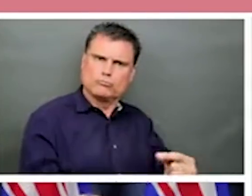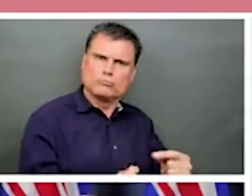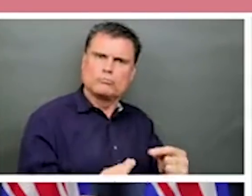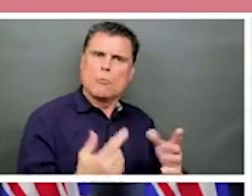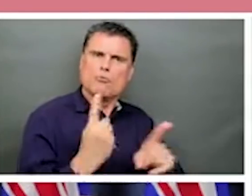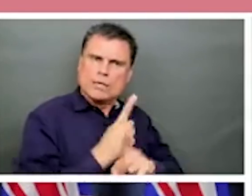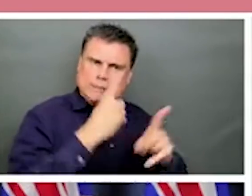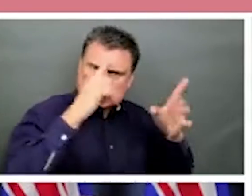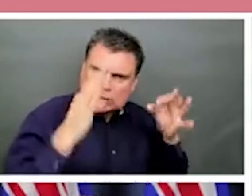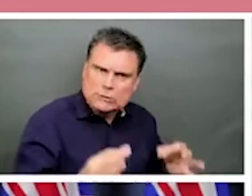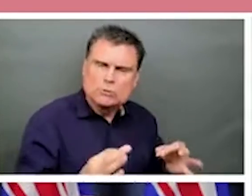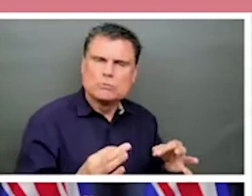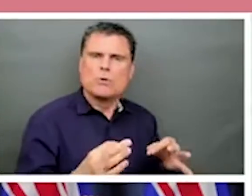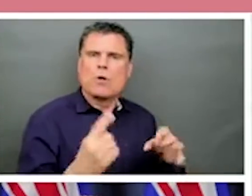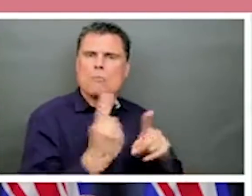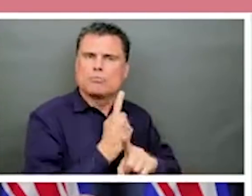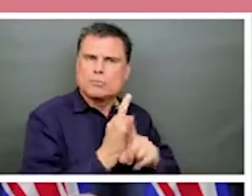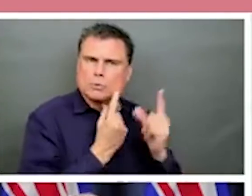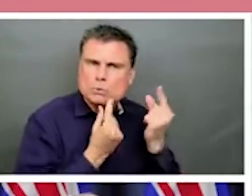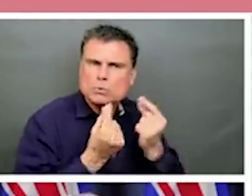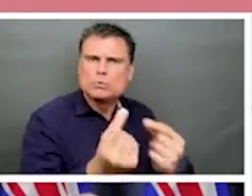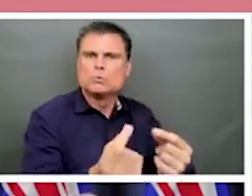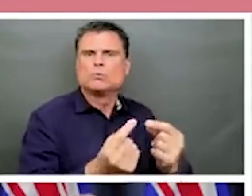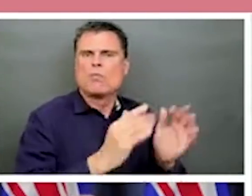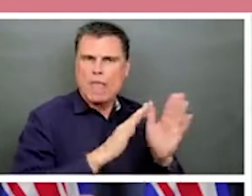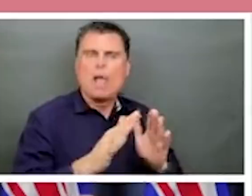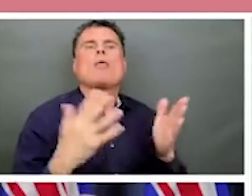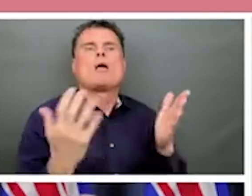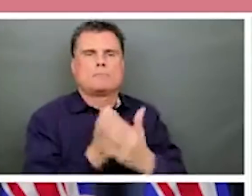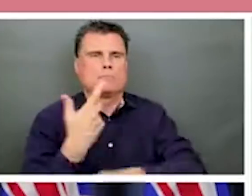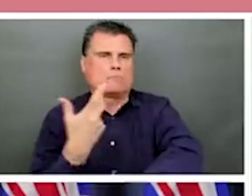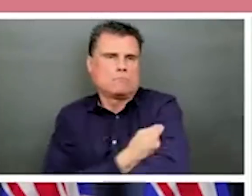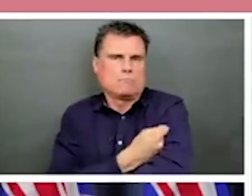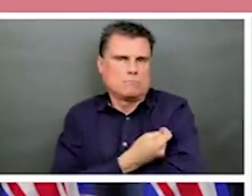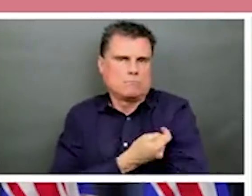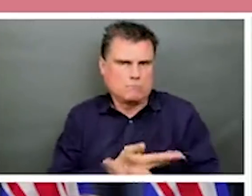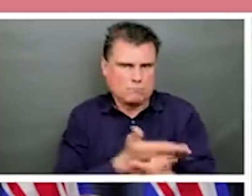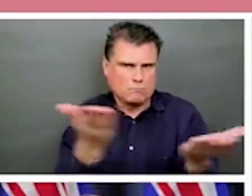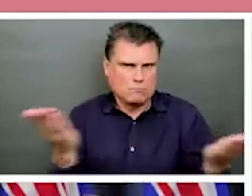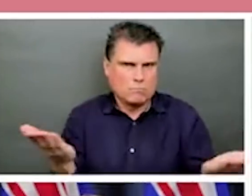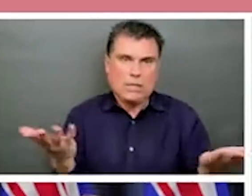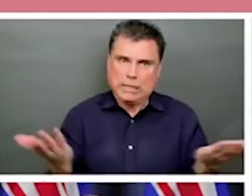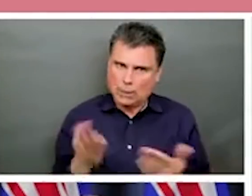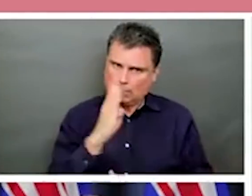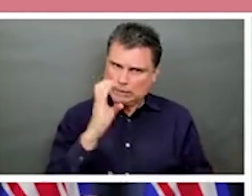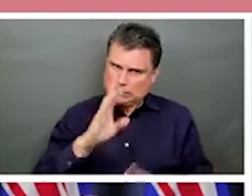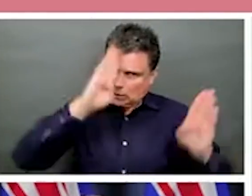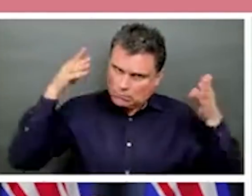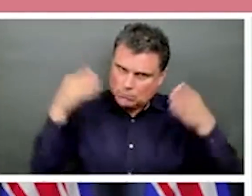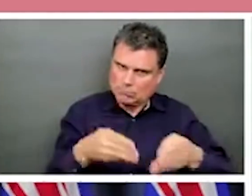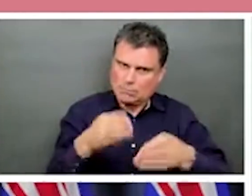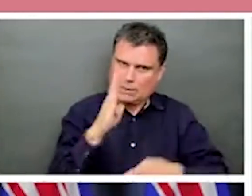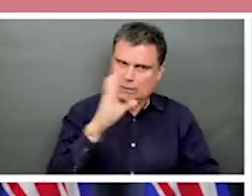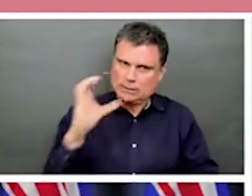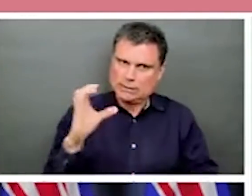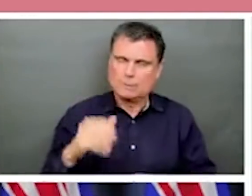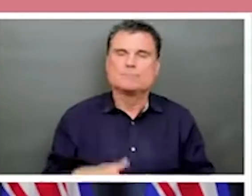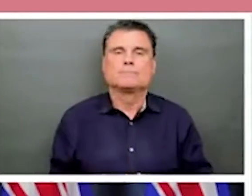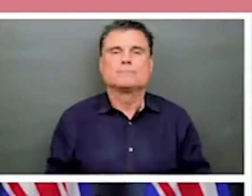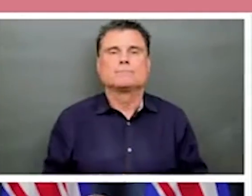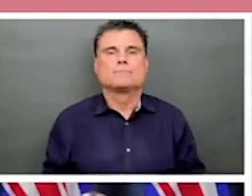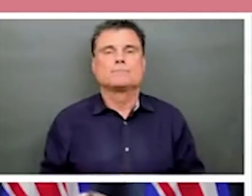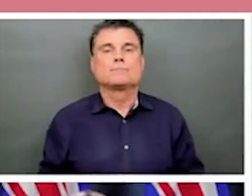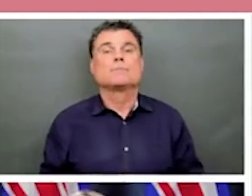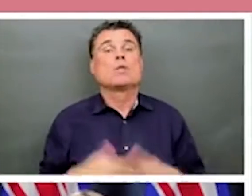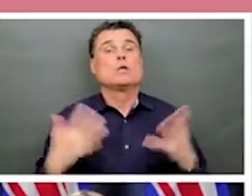who should be immunized first in this part of our parallel program. So with that in